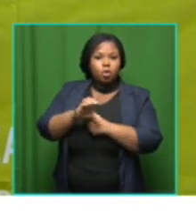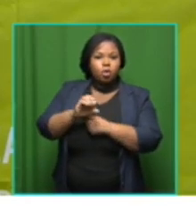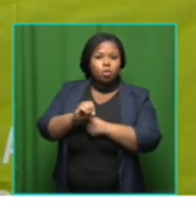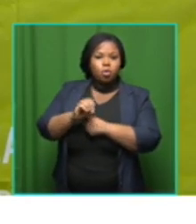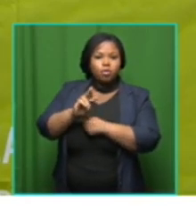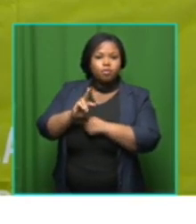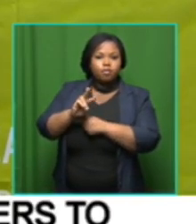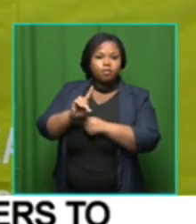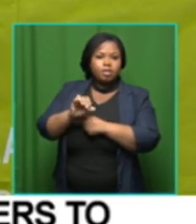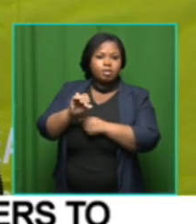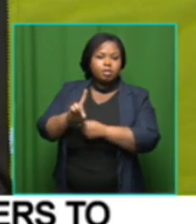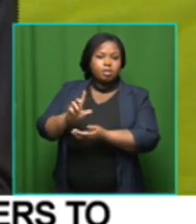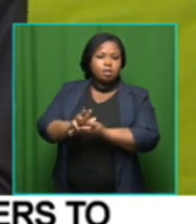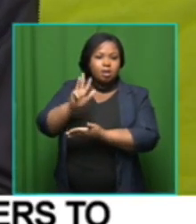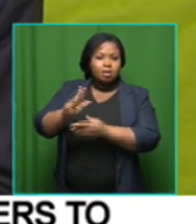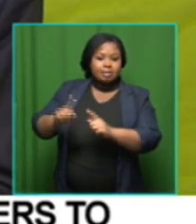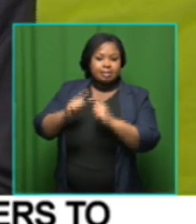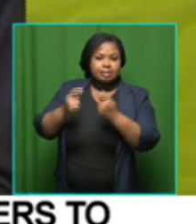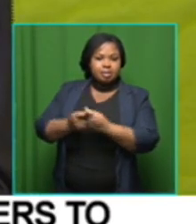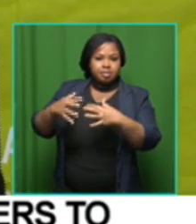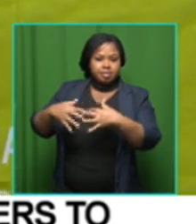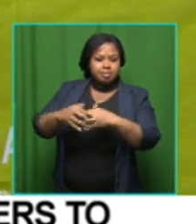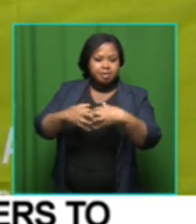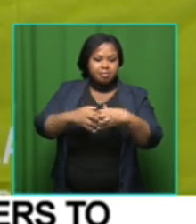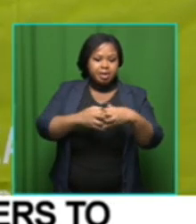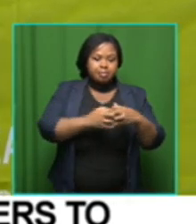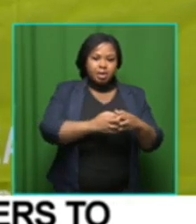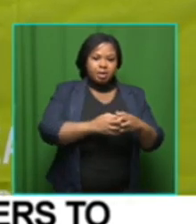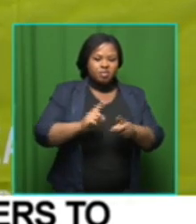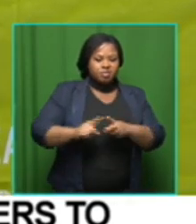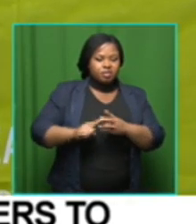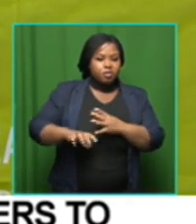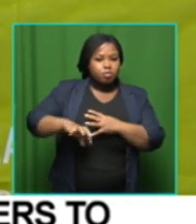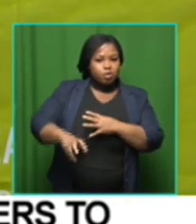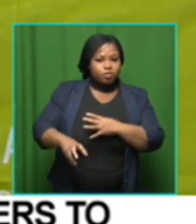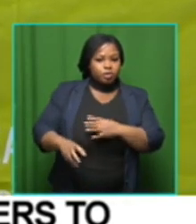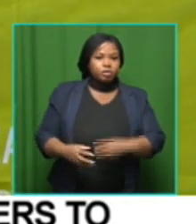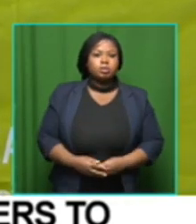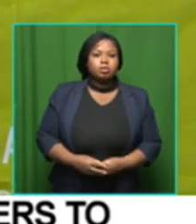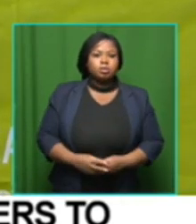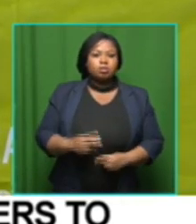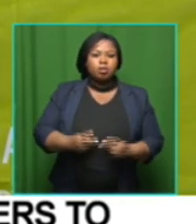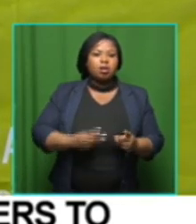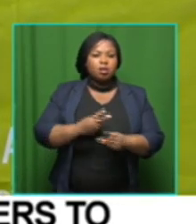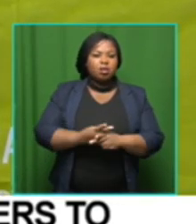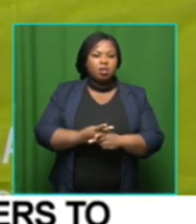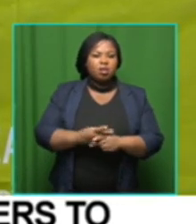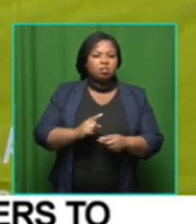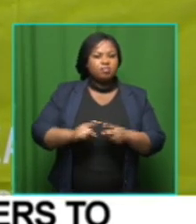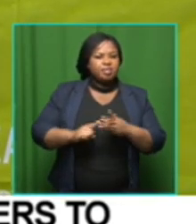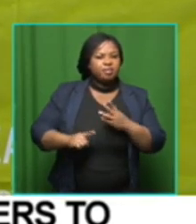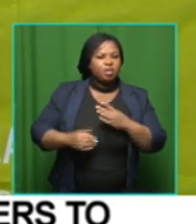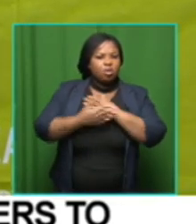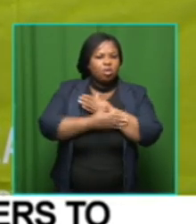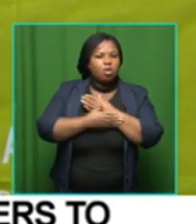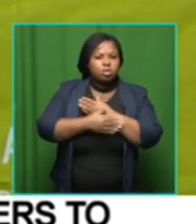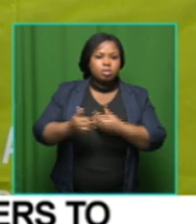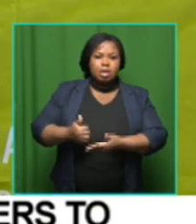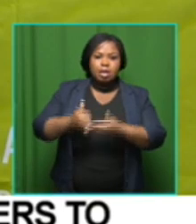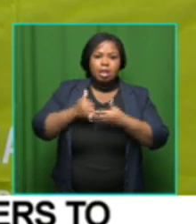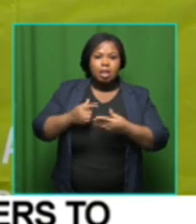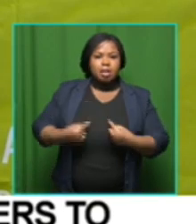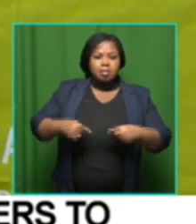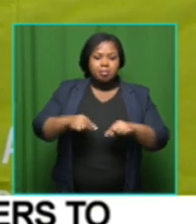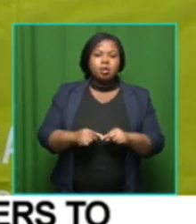We will also be seeking reinforcement from some of the countries that might be able to assist. For